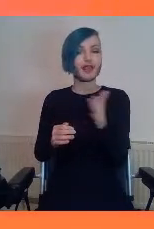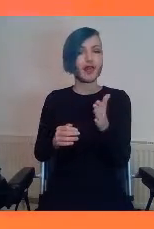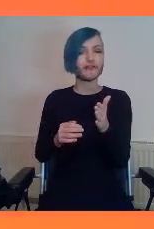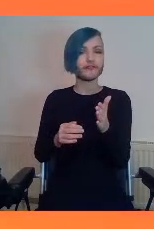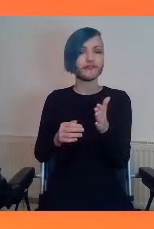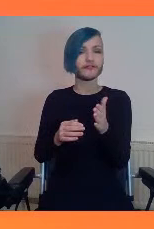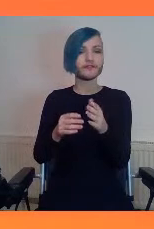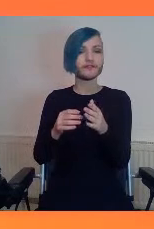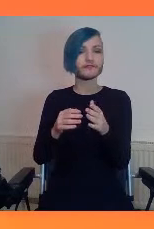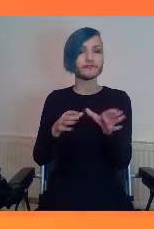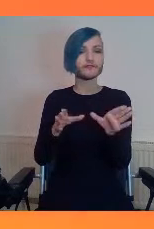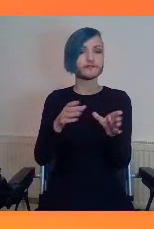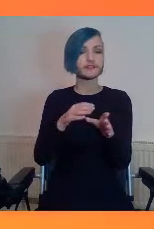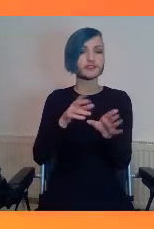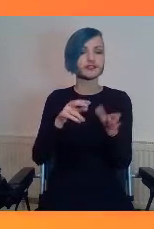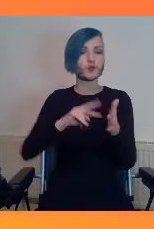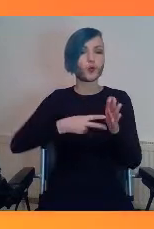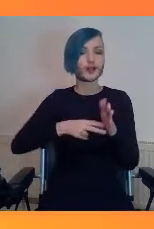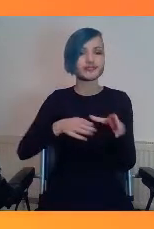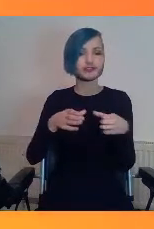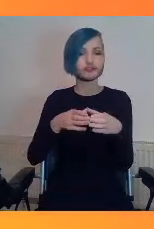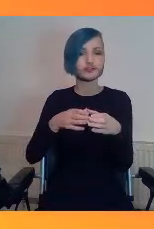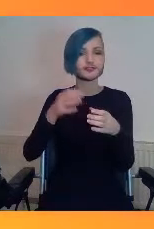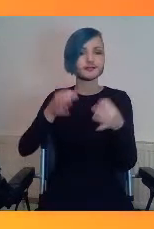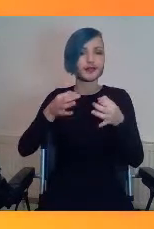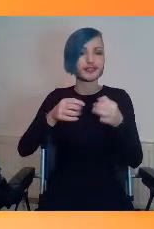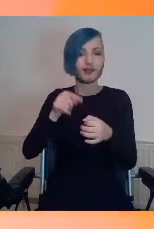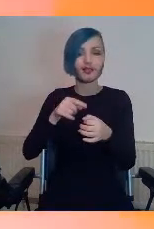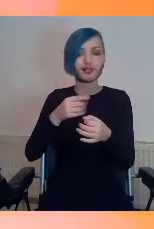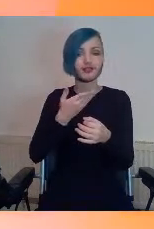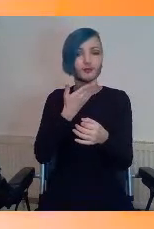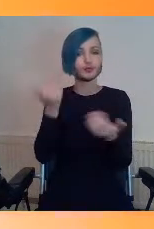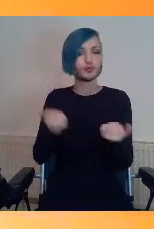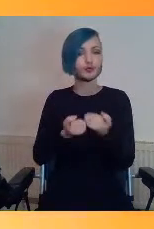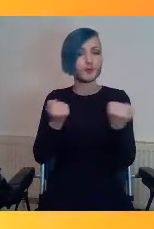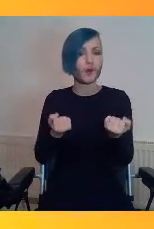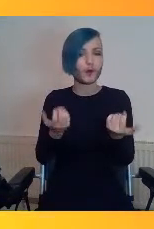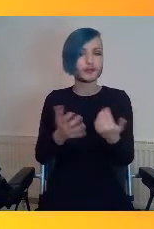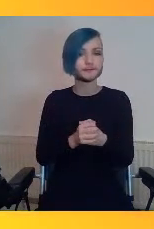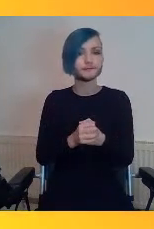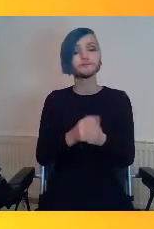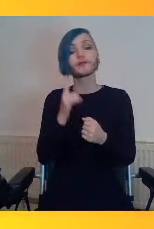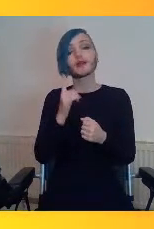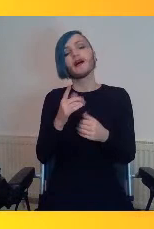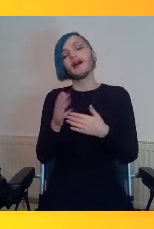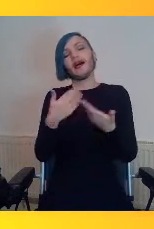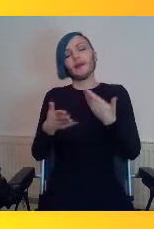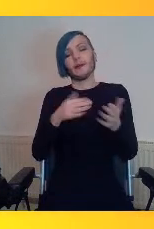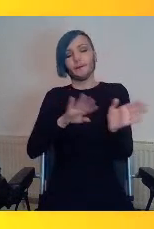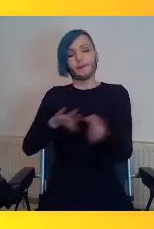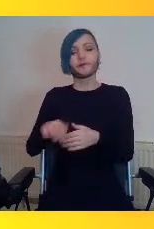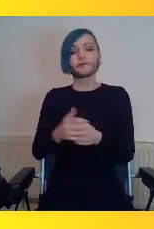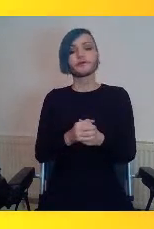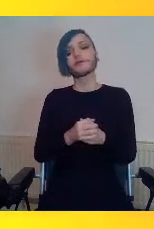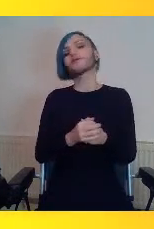be very influential. But at the first stage of our presidential election, one candidate was an open